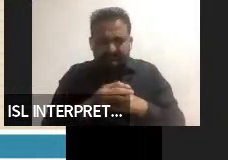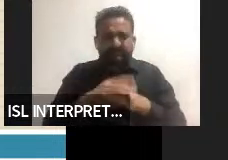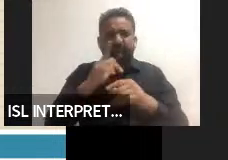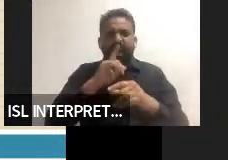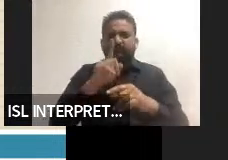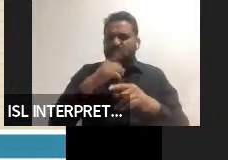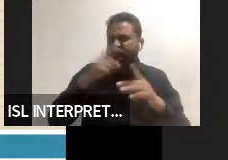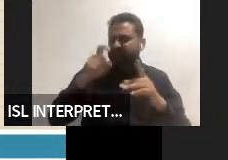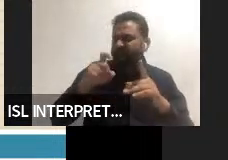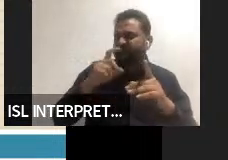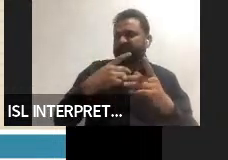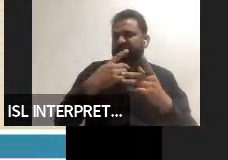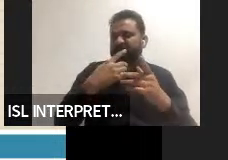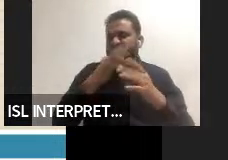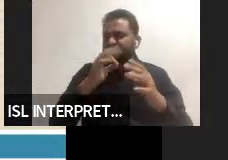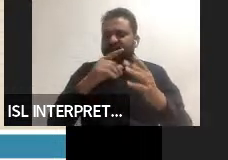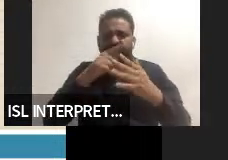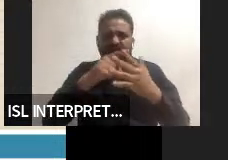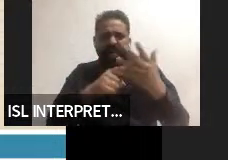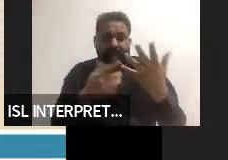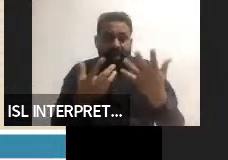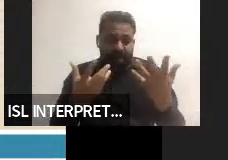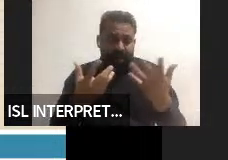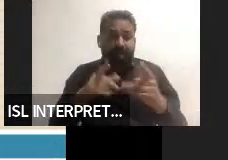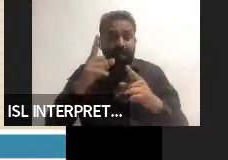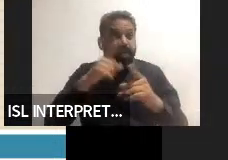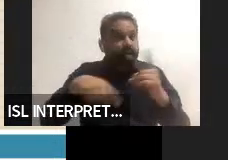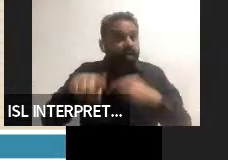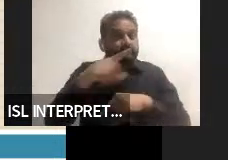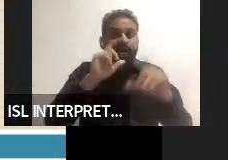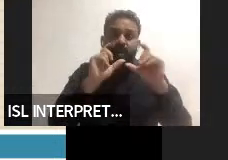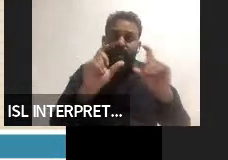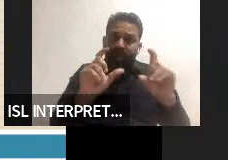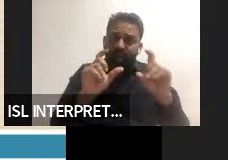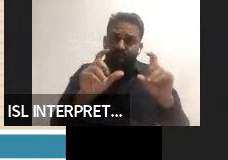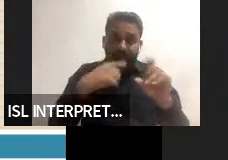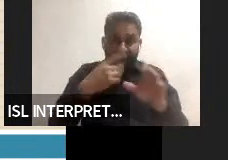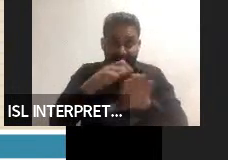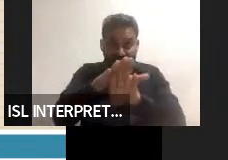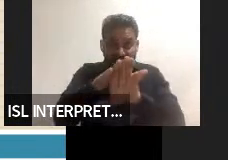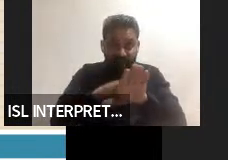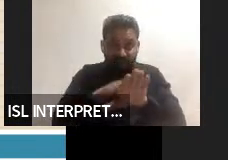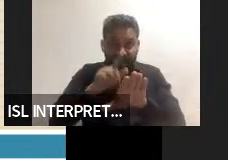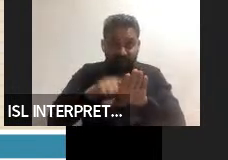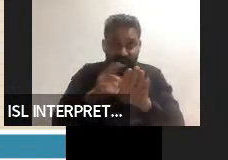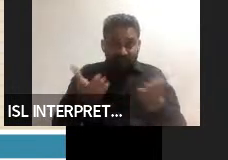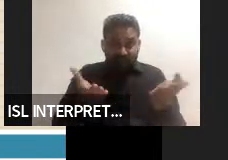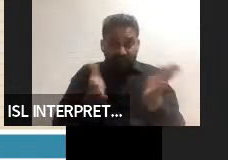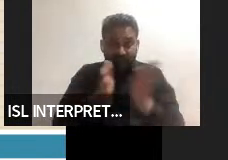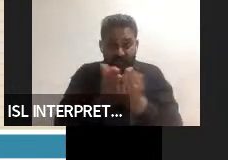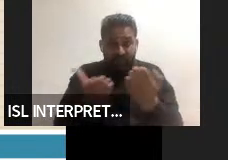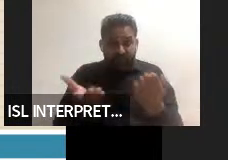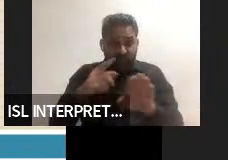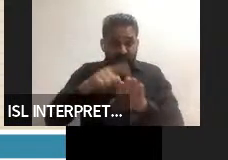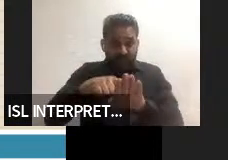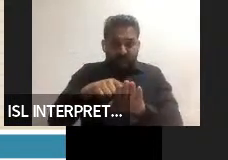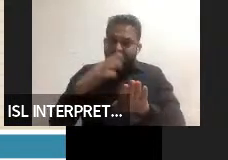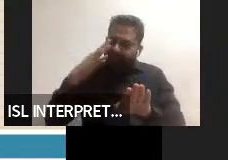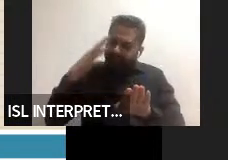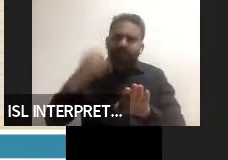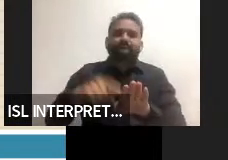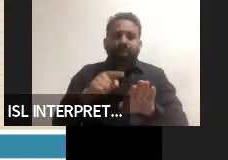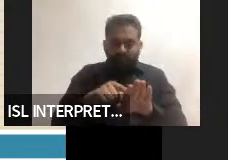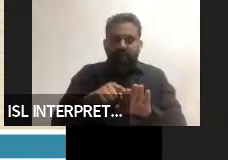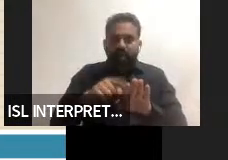very difficult. So be careful about that. Check the cover page, though it's not so important in terms